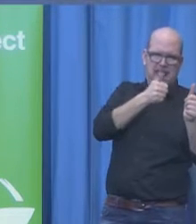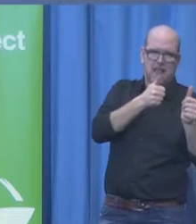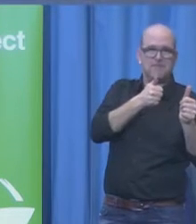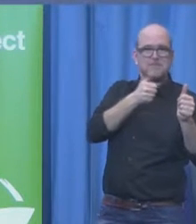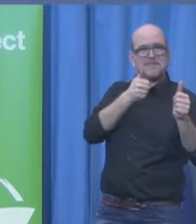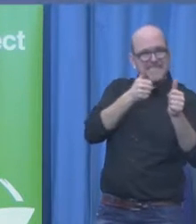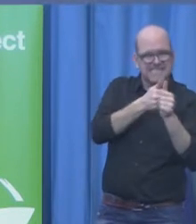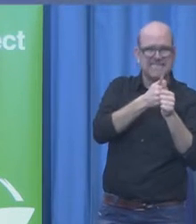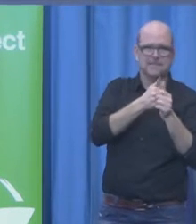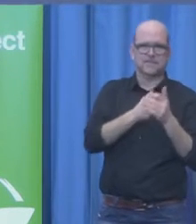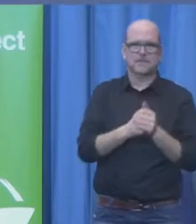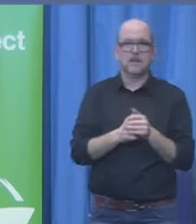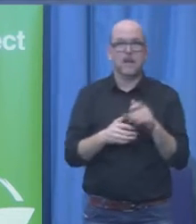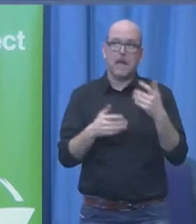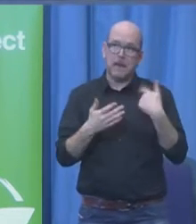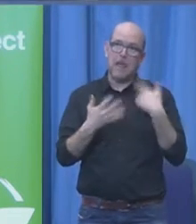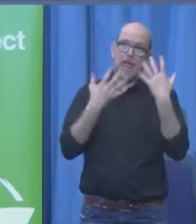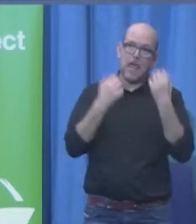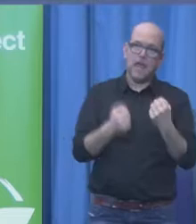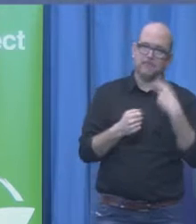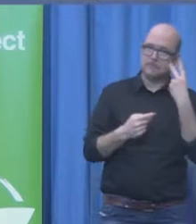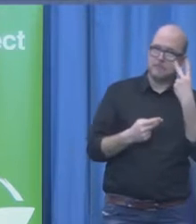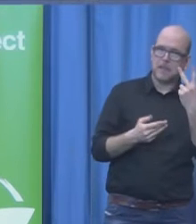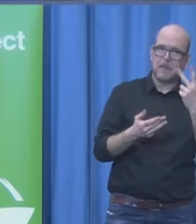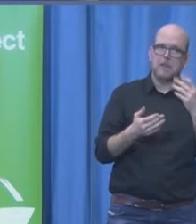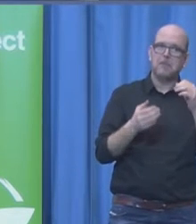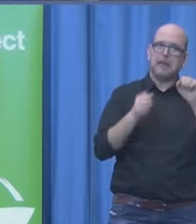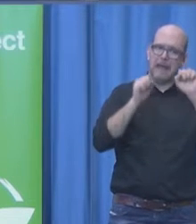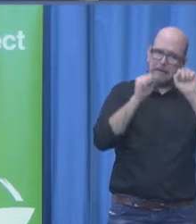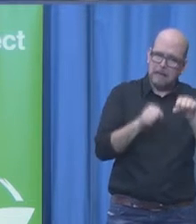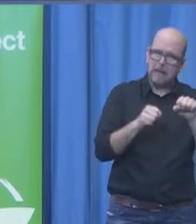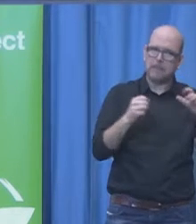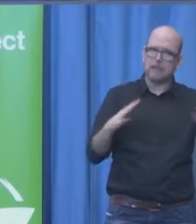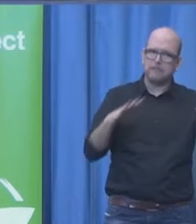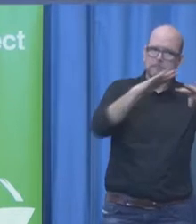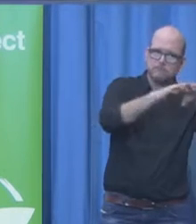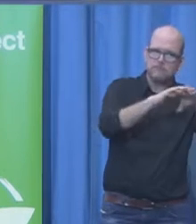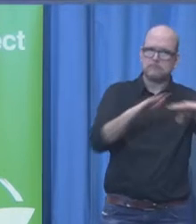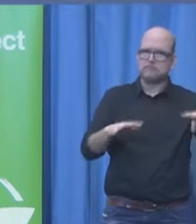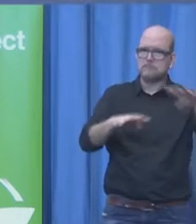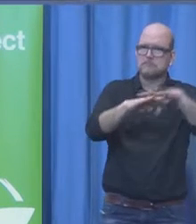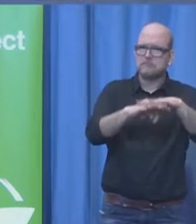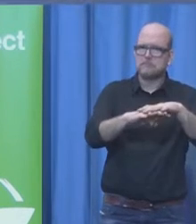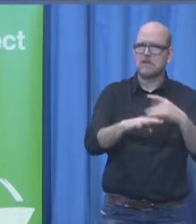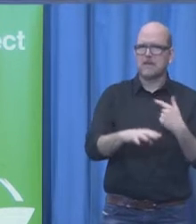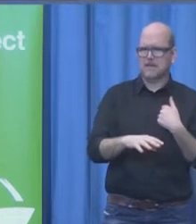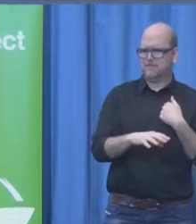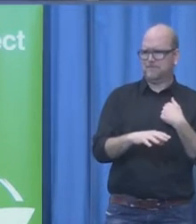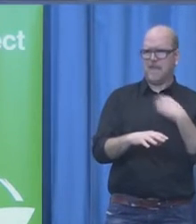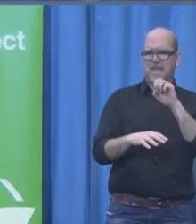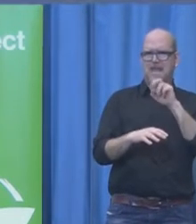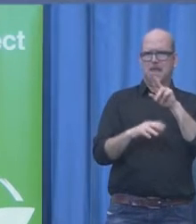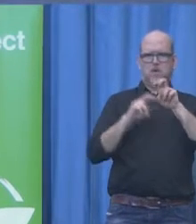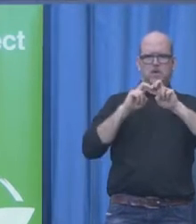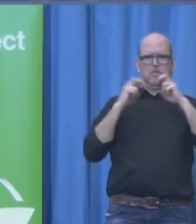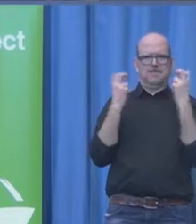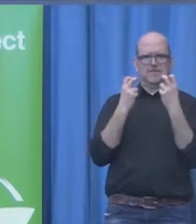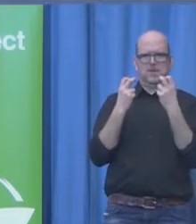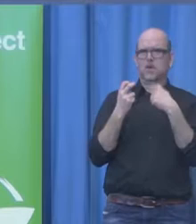course, each of the European institutions, I come from the Commission, but we have the European Parliament, the